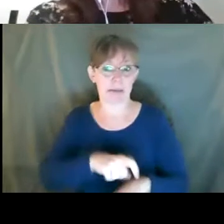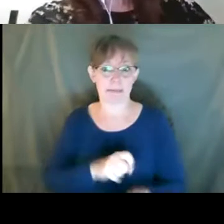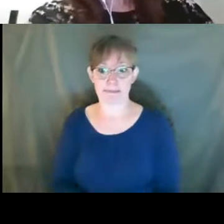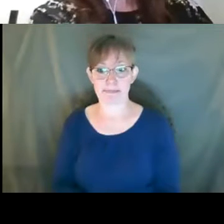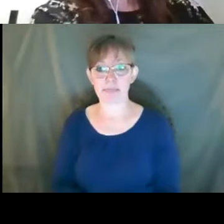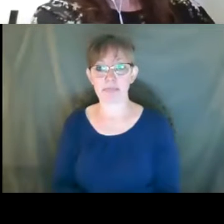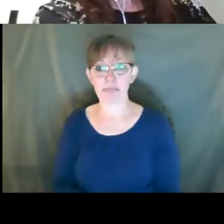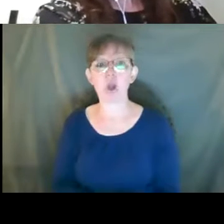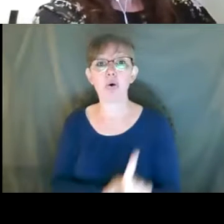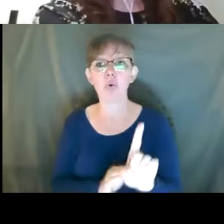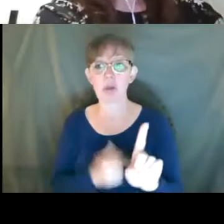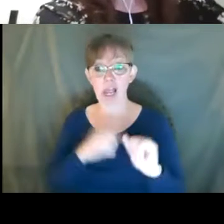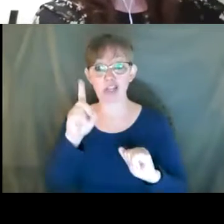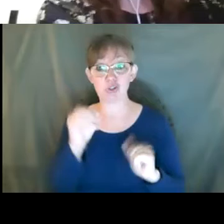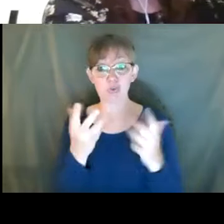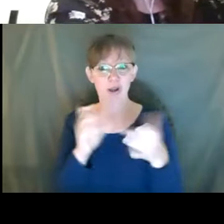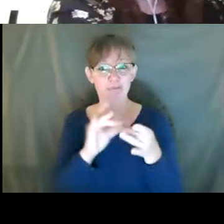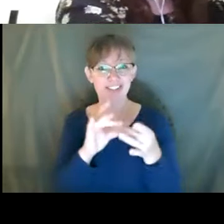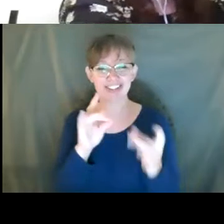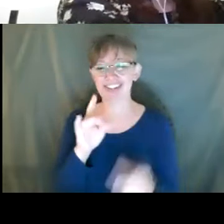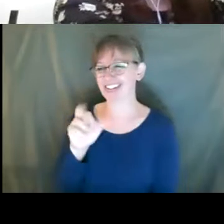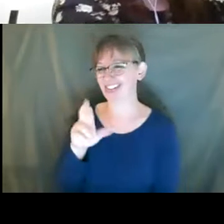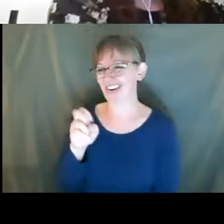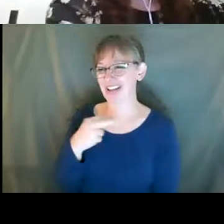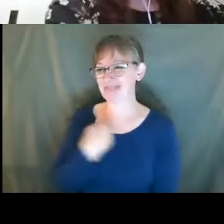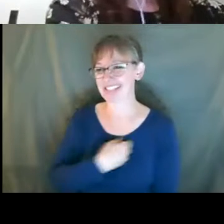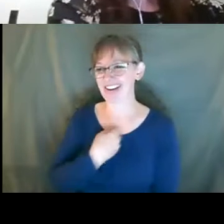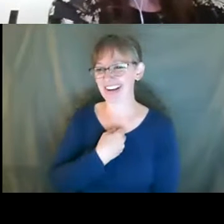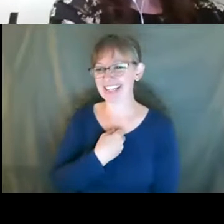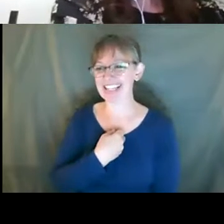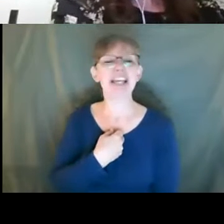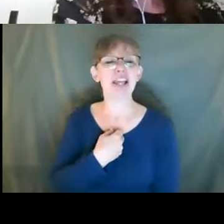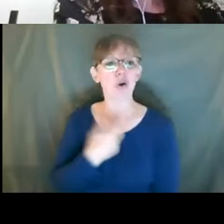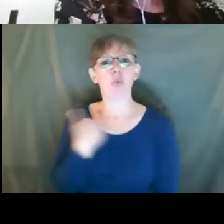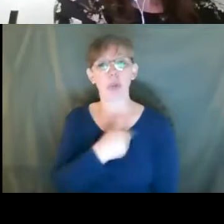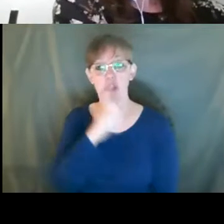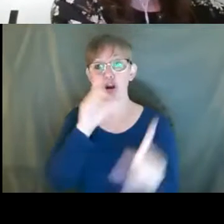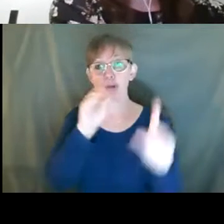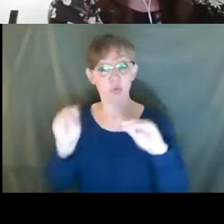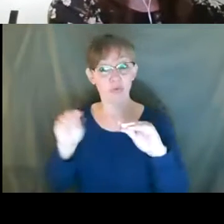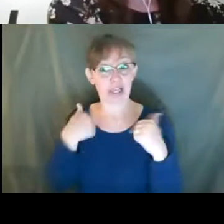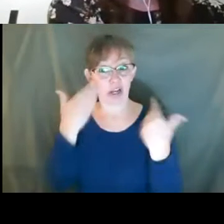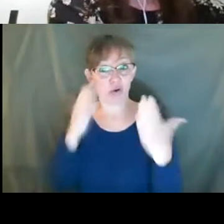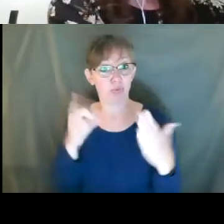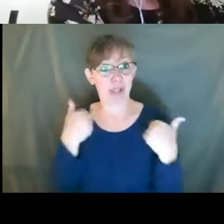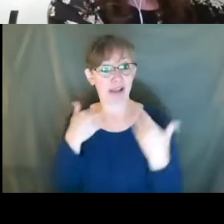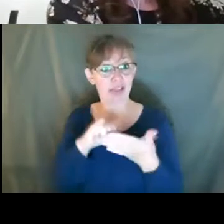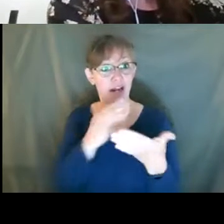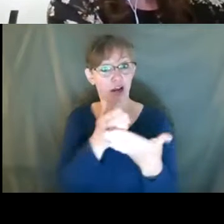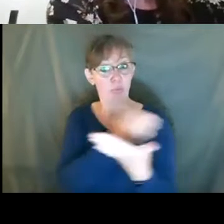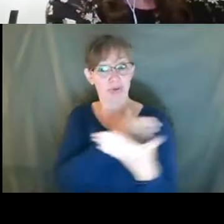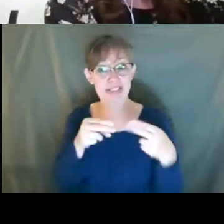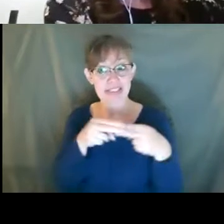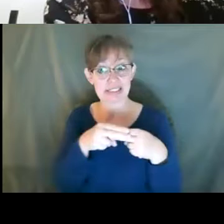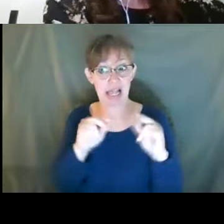I do want to mention, sorry, Lauren, that we are moving. I don't know if I had that on the previous slide. So